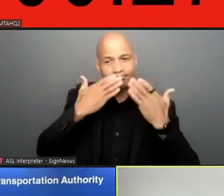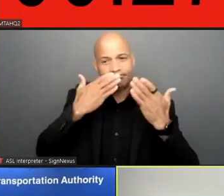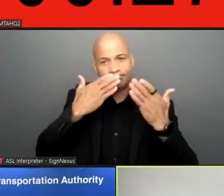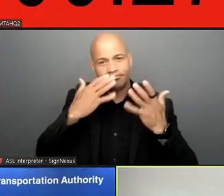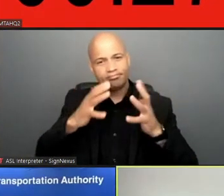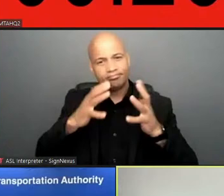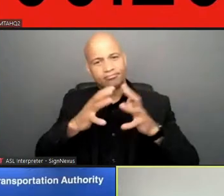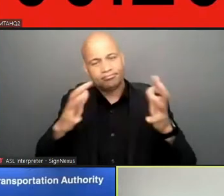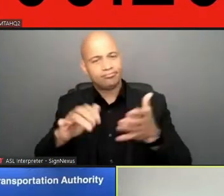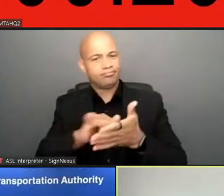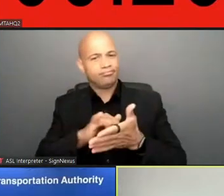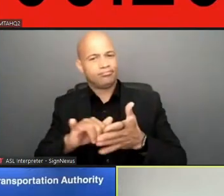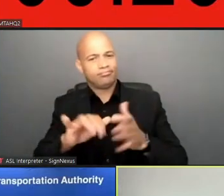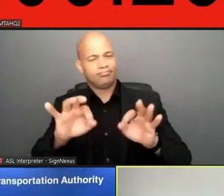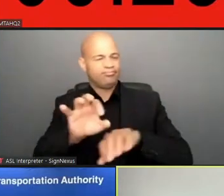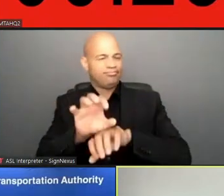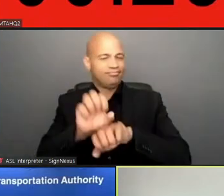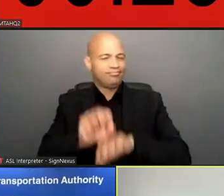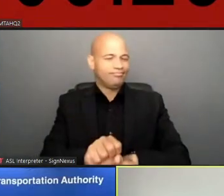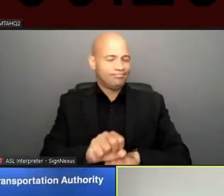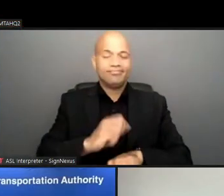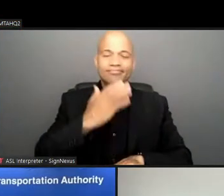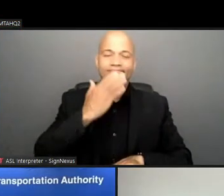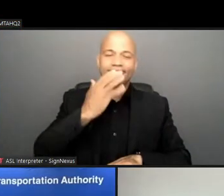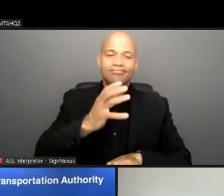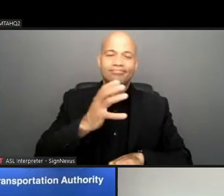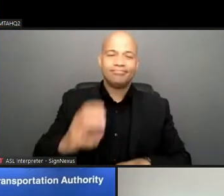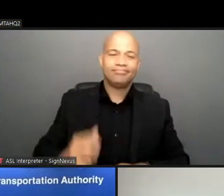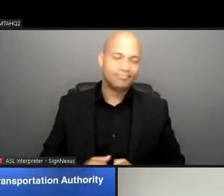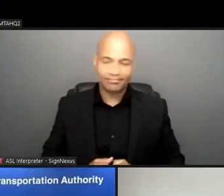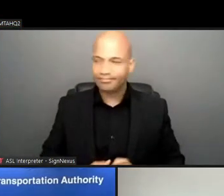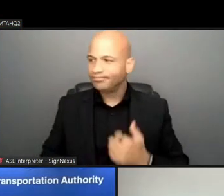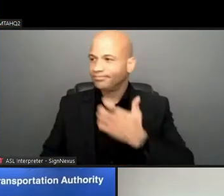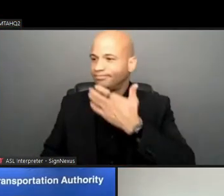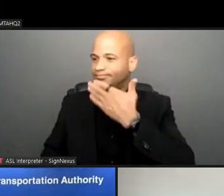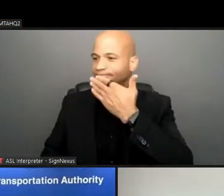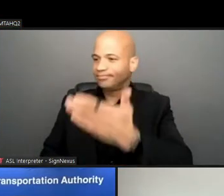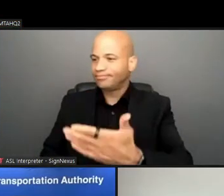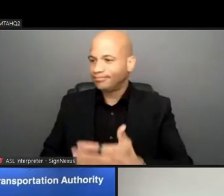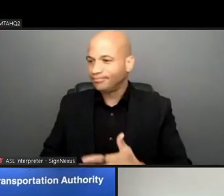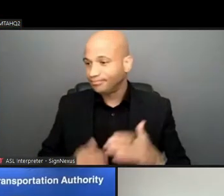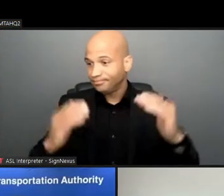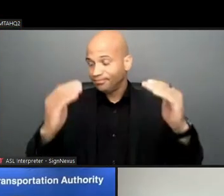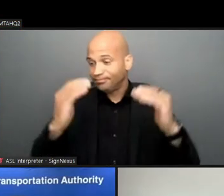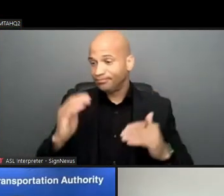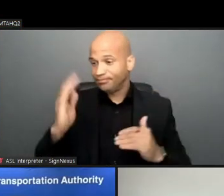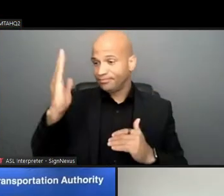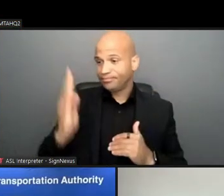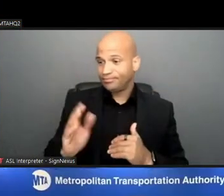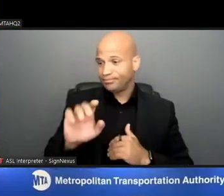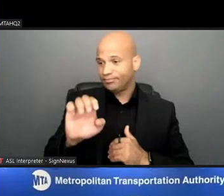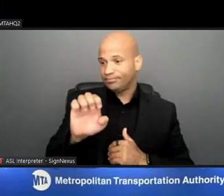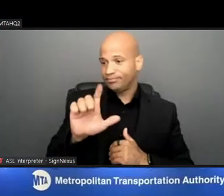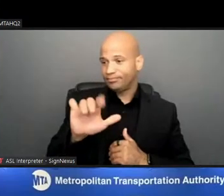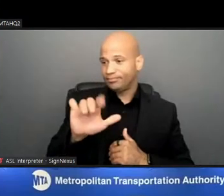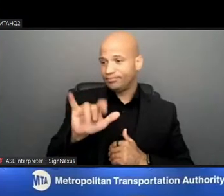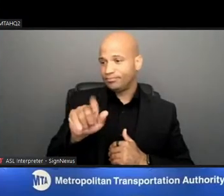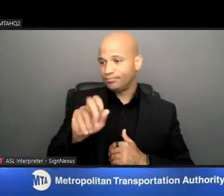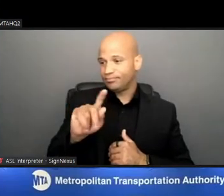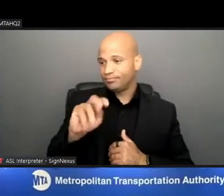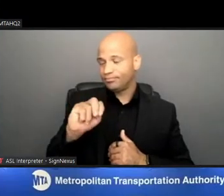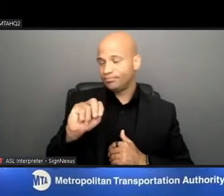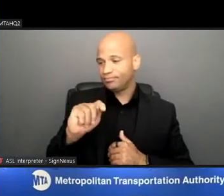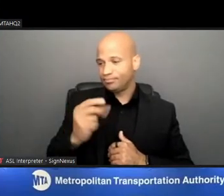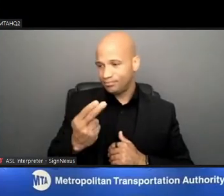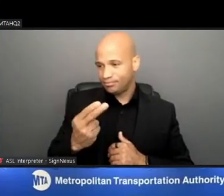tradition thank you very much thank you our next speaker is Elizabeth Adams followed by